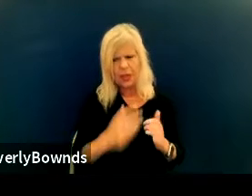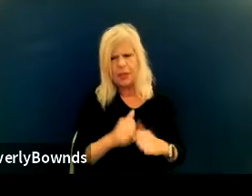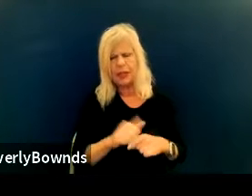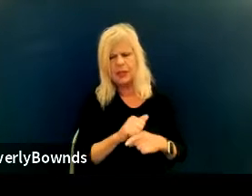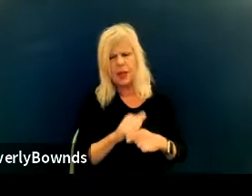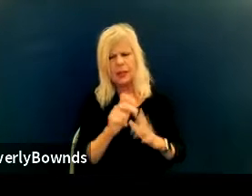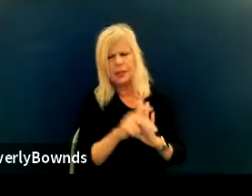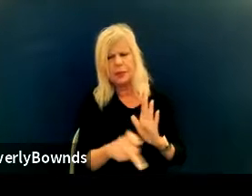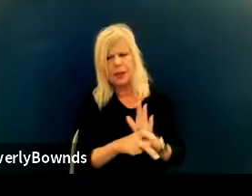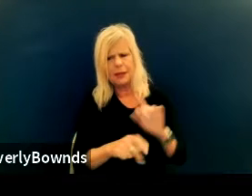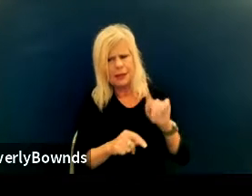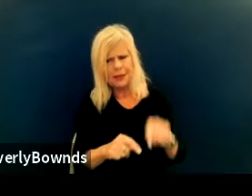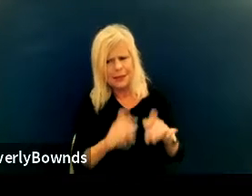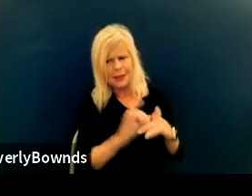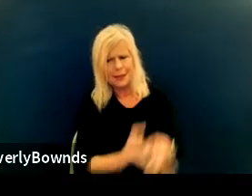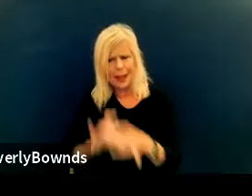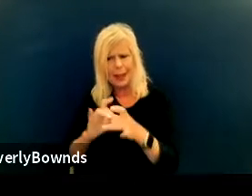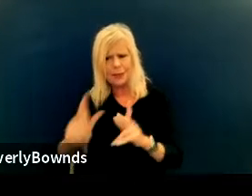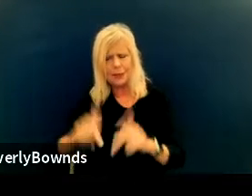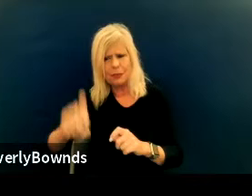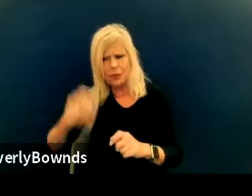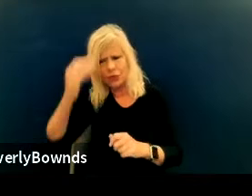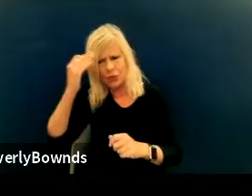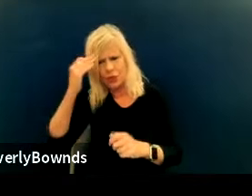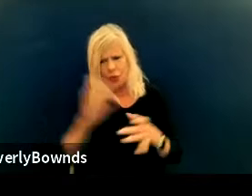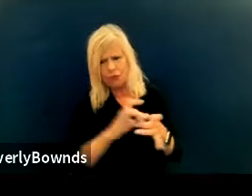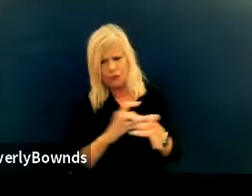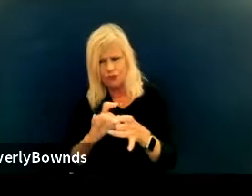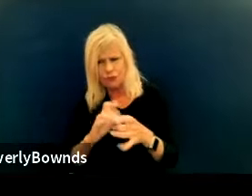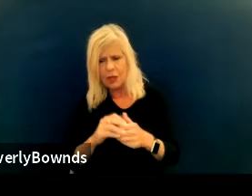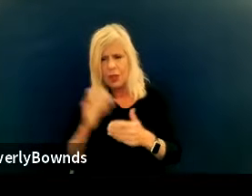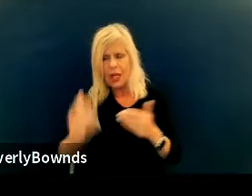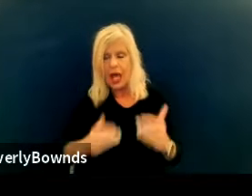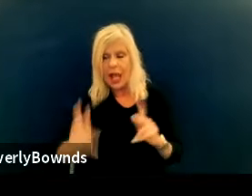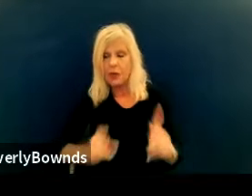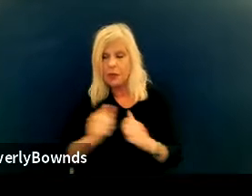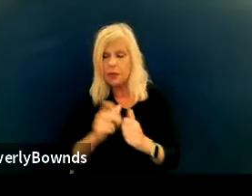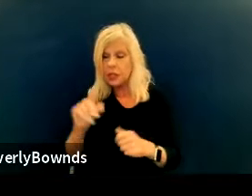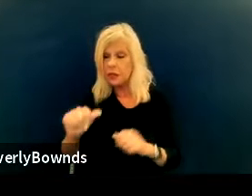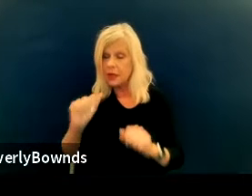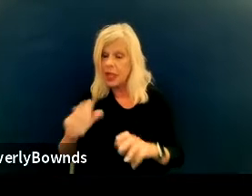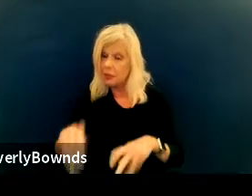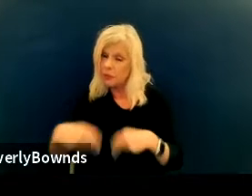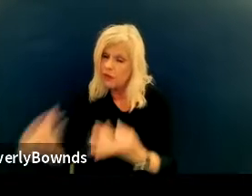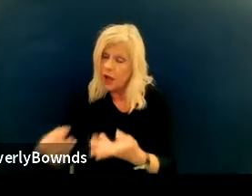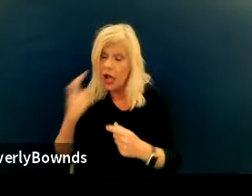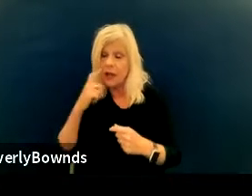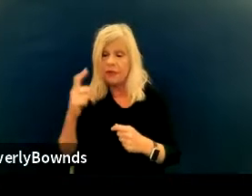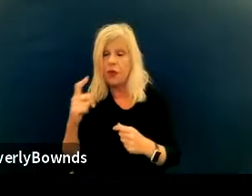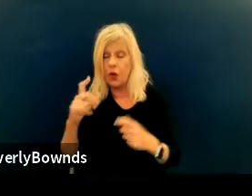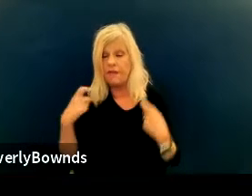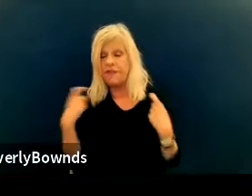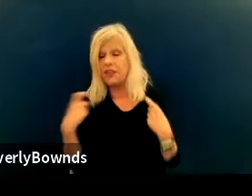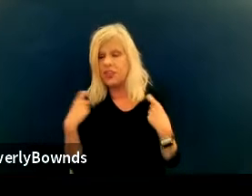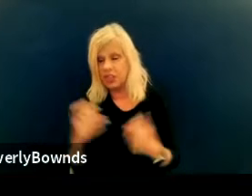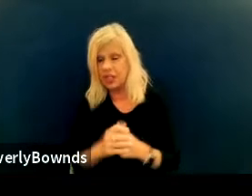practice policies tied to what people should know and what hiring people with disabilities can bring to a fitness facility beyond meeting